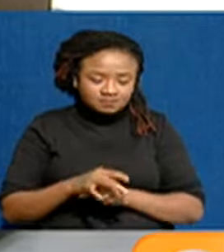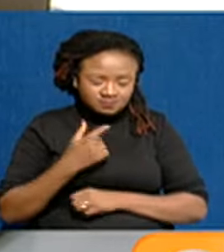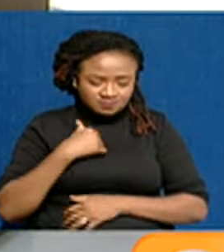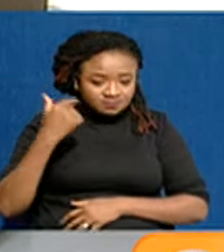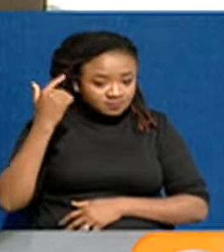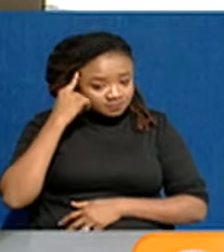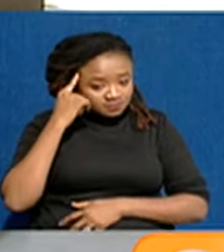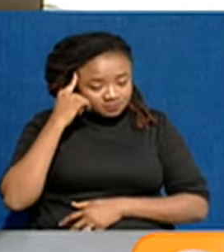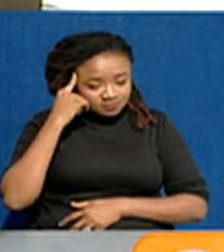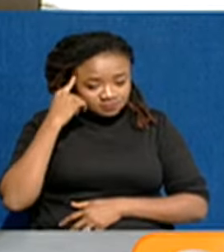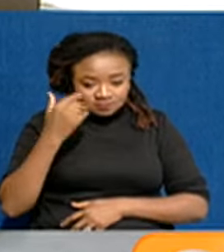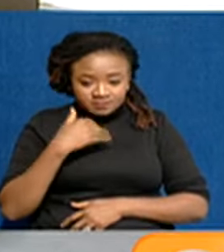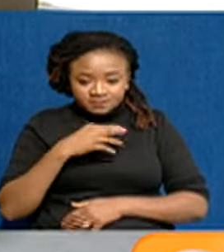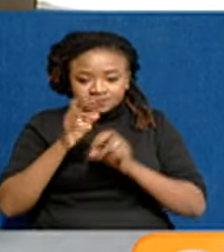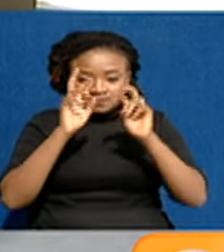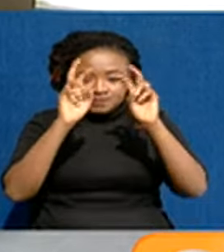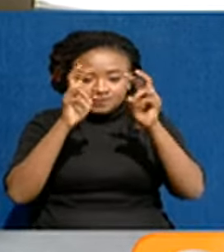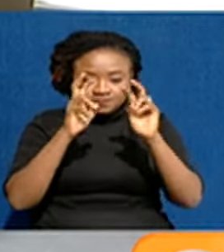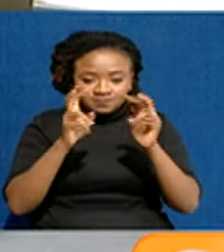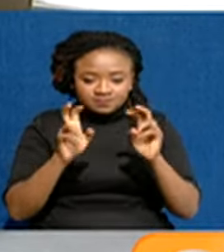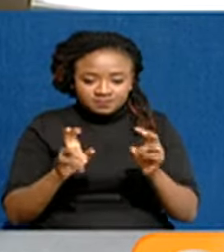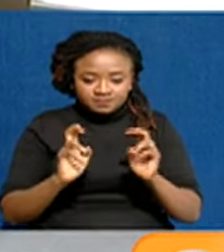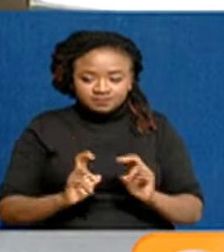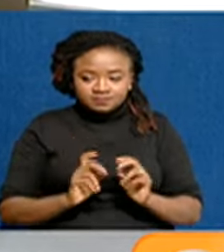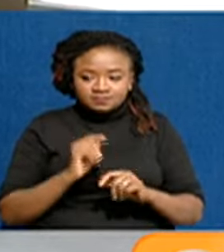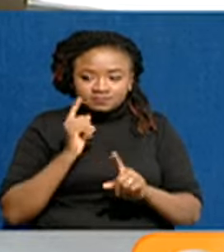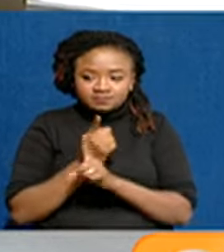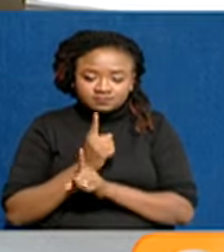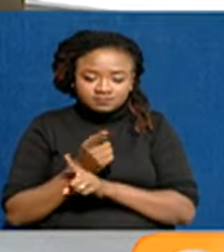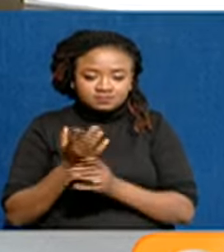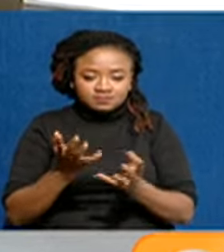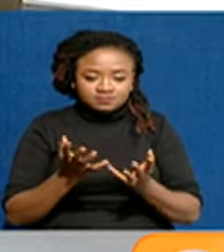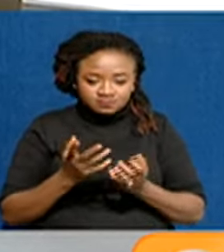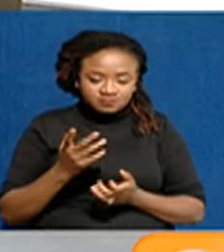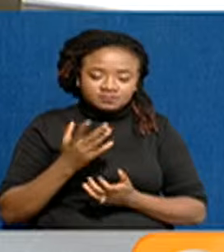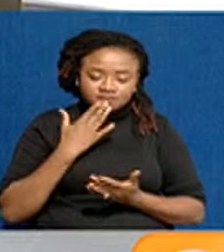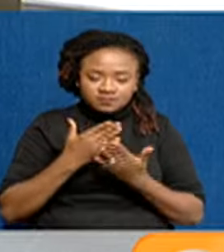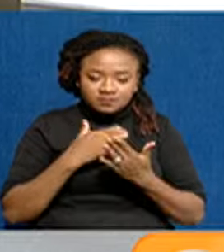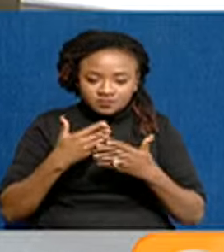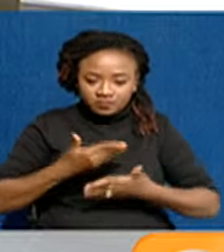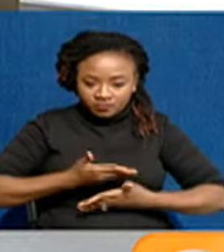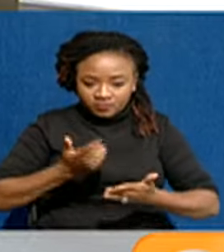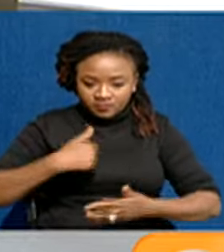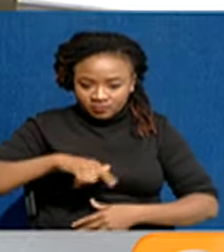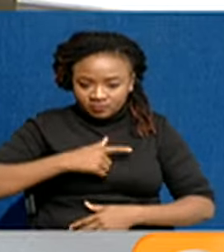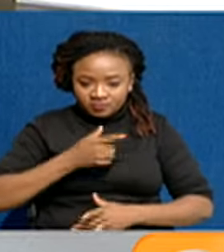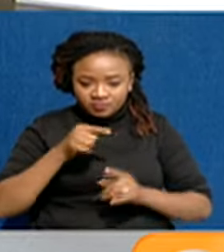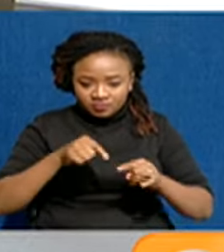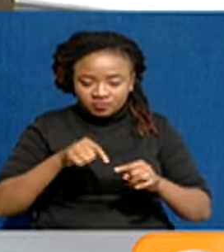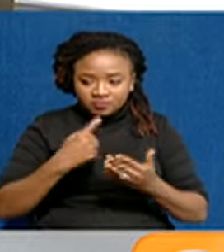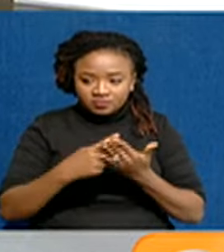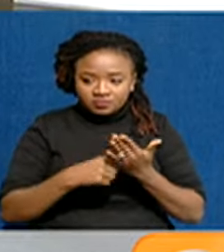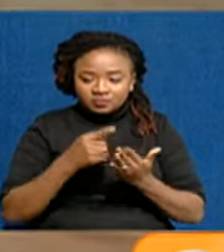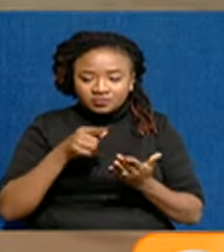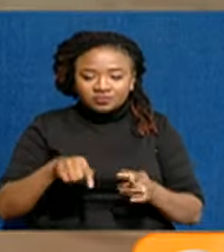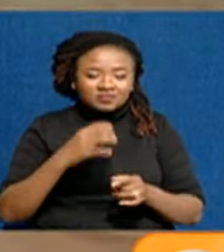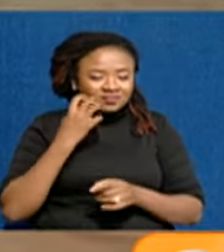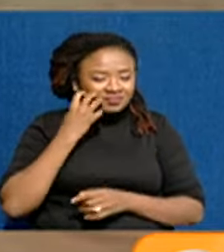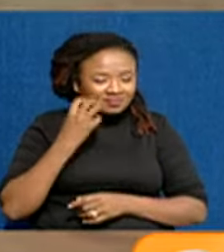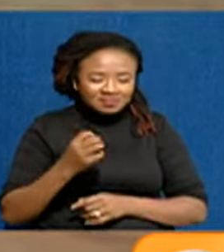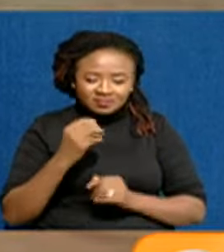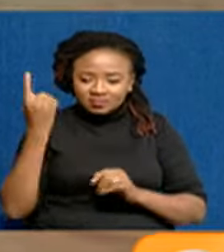of issues, Trevor, and thank you for having us to have this discussion. Today being one of a very sad day, because we're seeing many